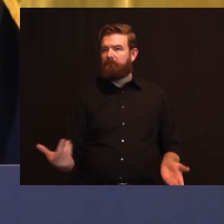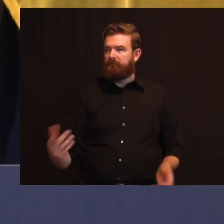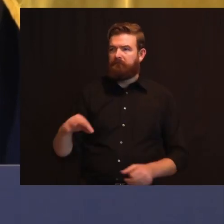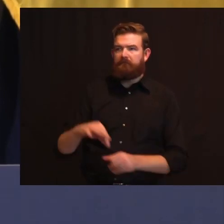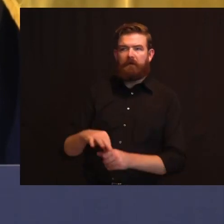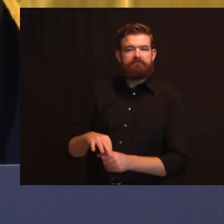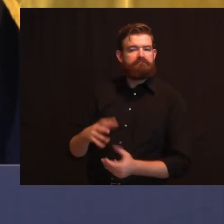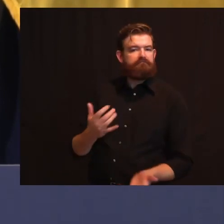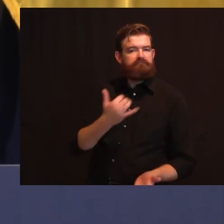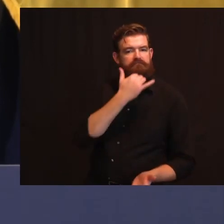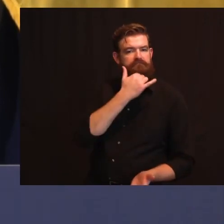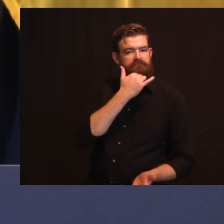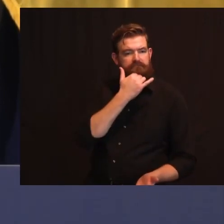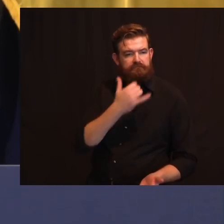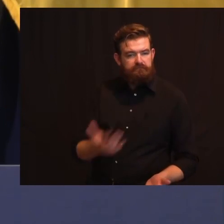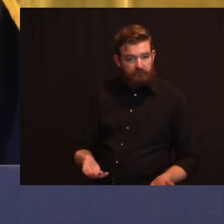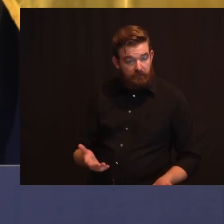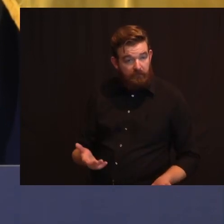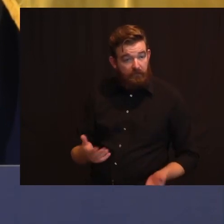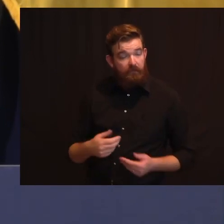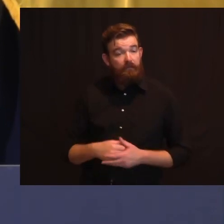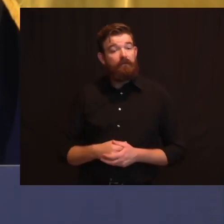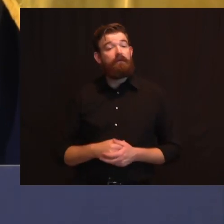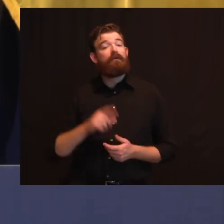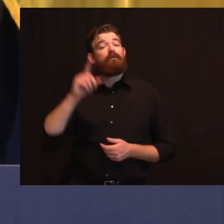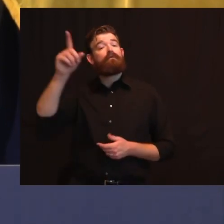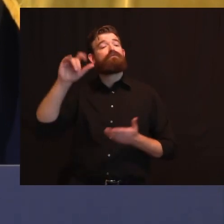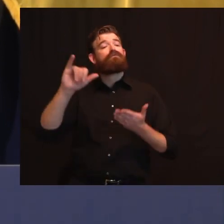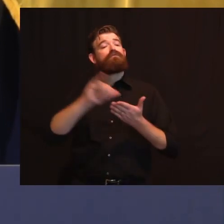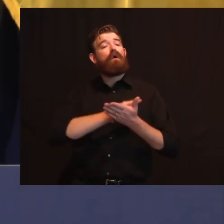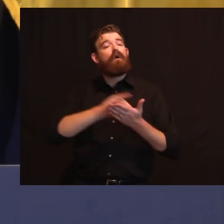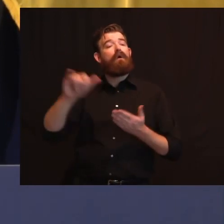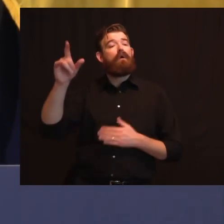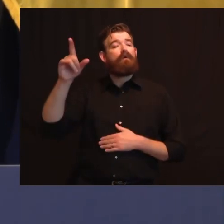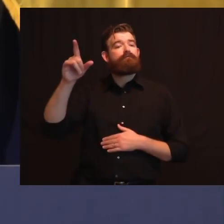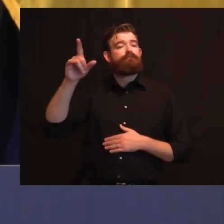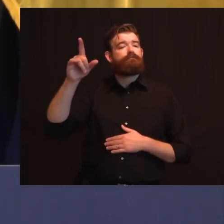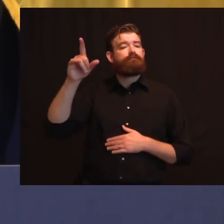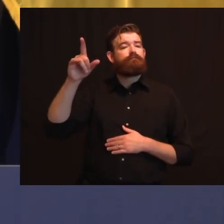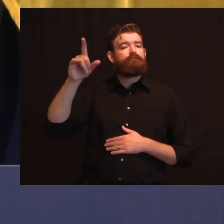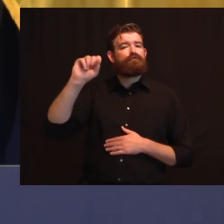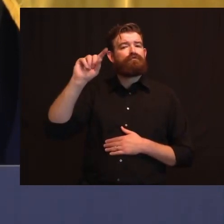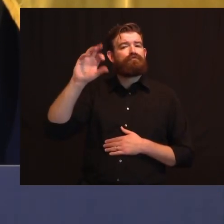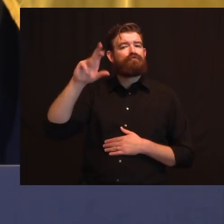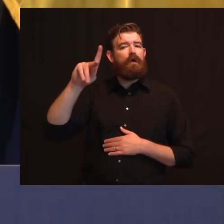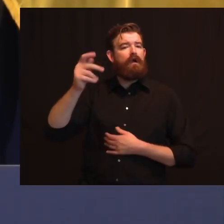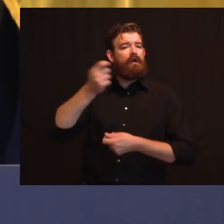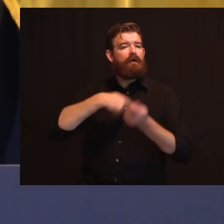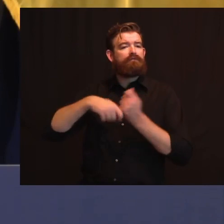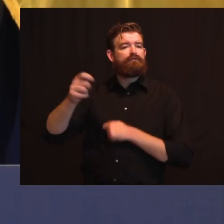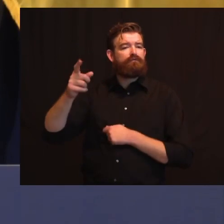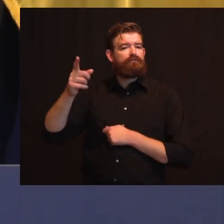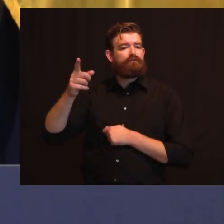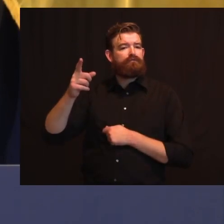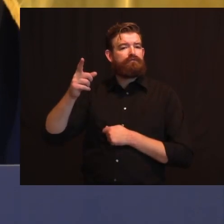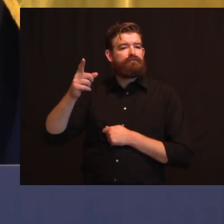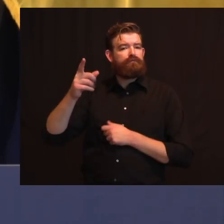Stock Exchange's reported proposal to move out of New Jersey if a tax is approved on financial transactions, a tax you said that you would